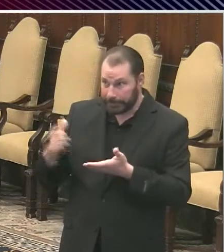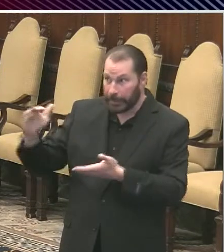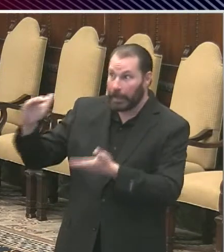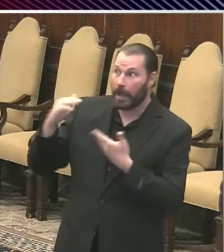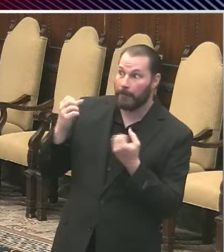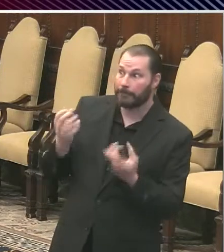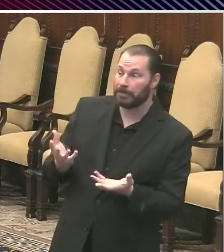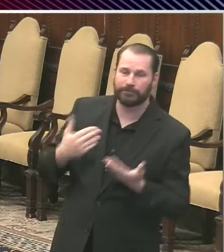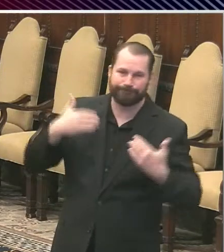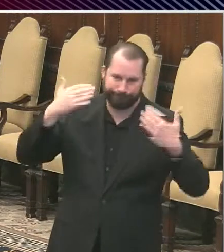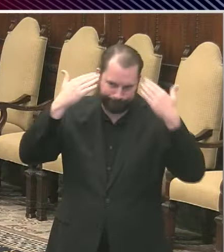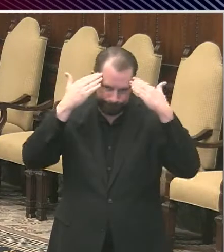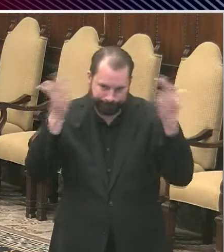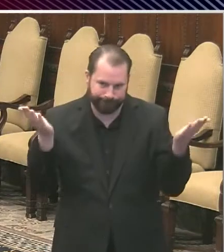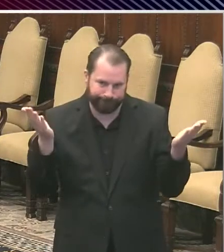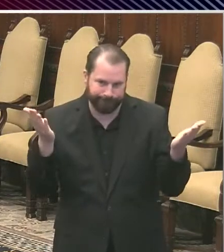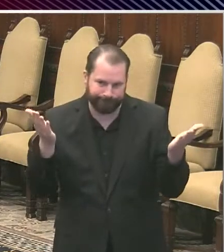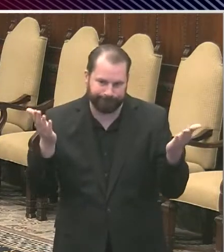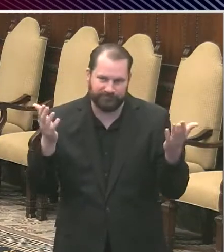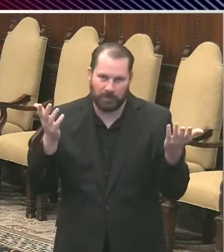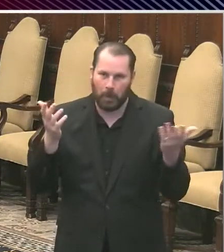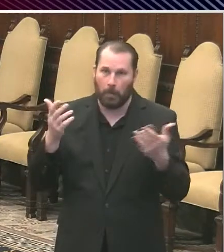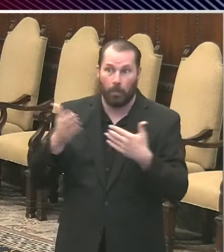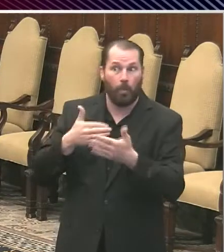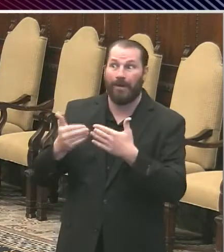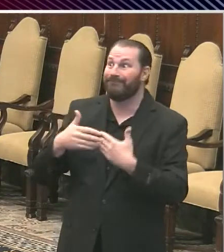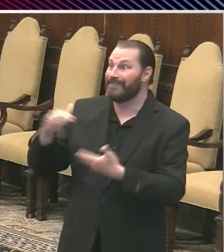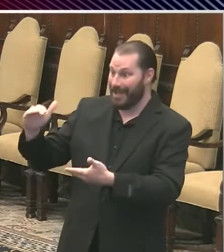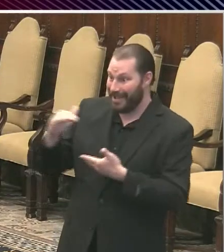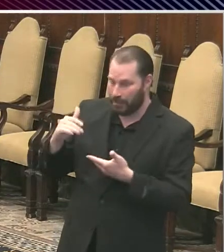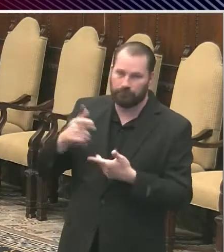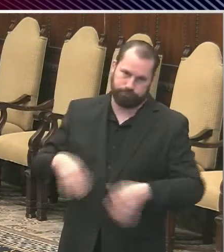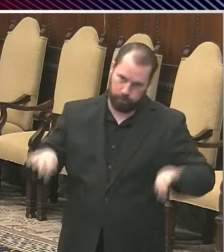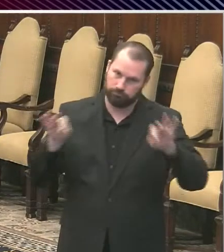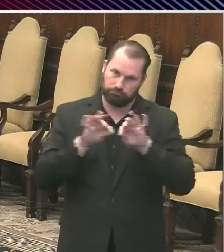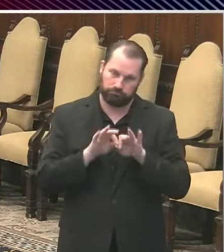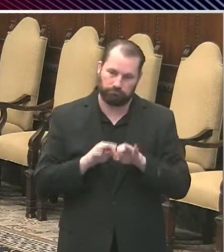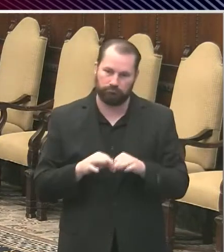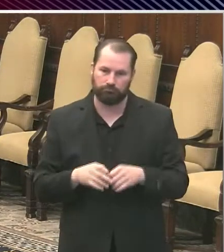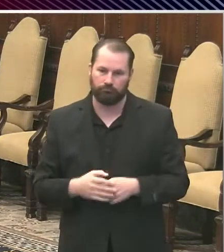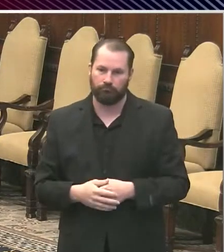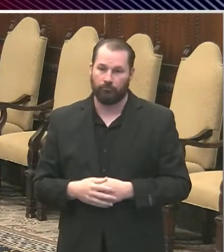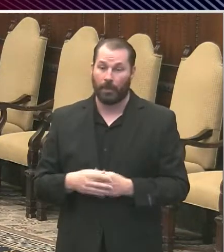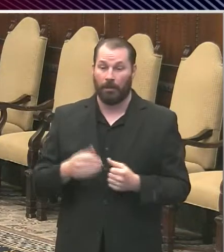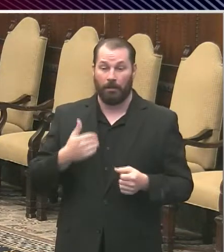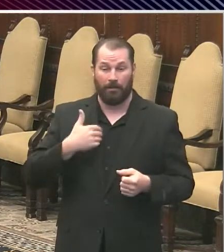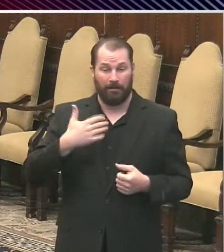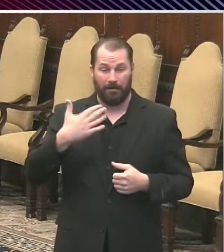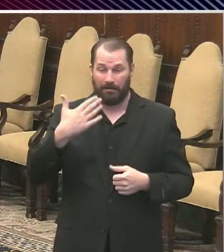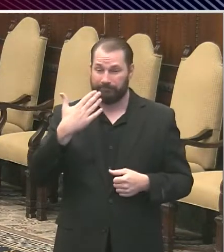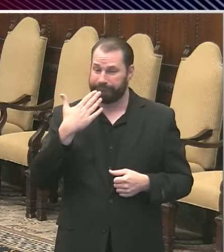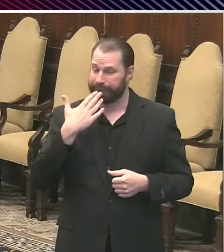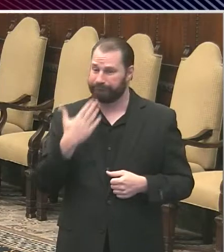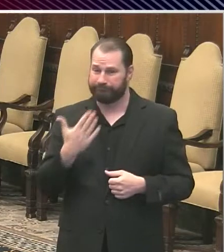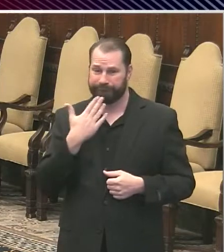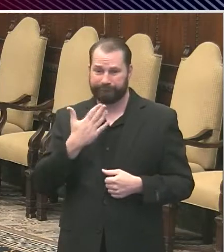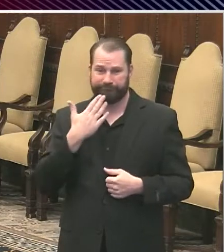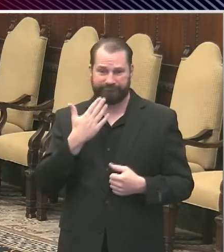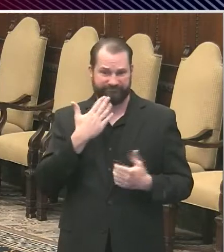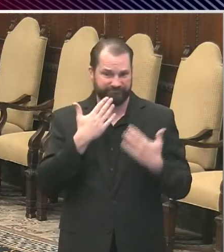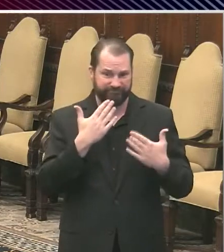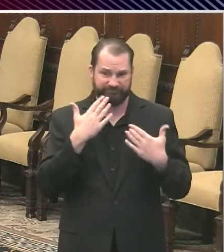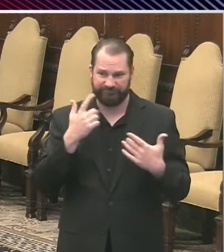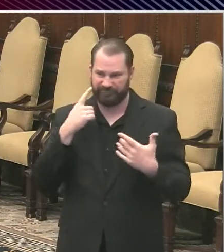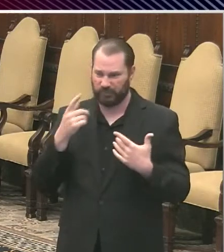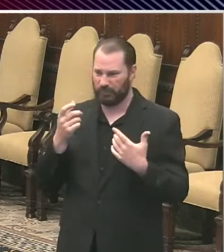juncture. And while we're grateful that the latest package passed, it's another reminder that many pressing issues still